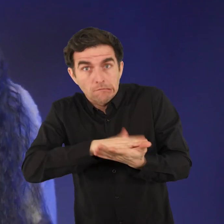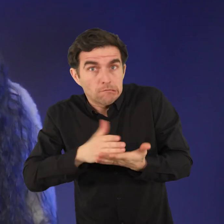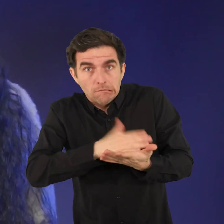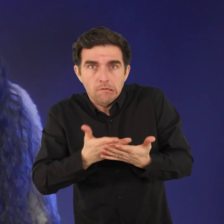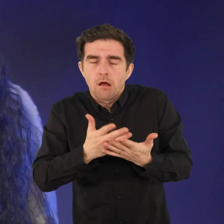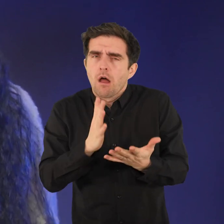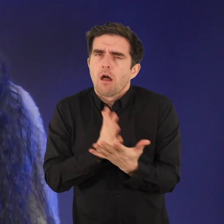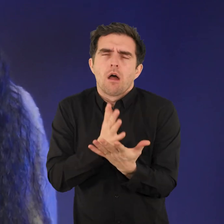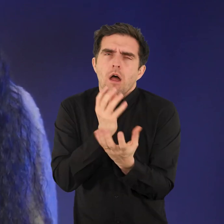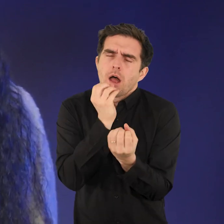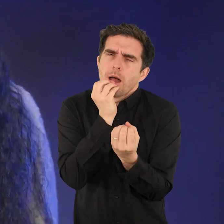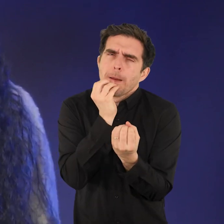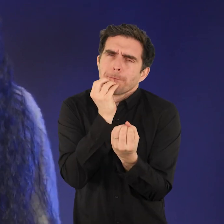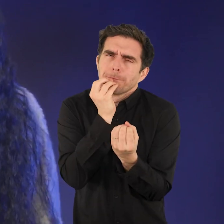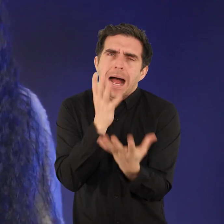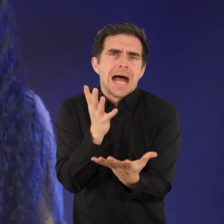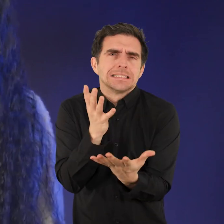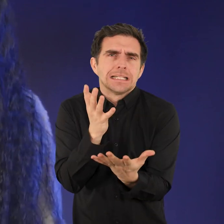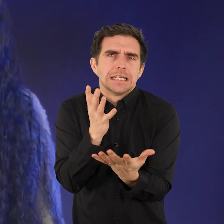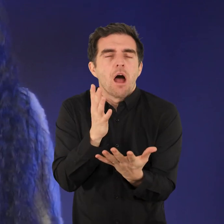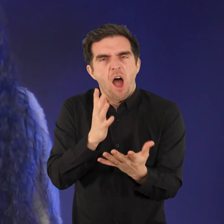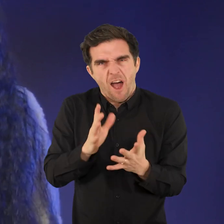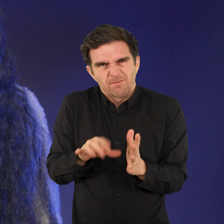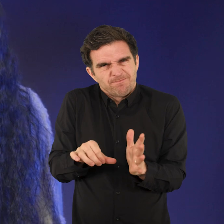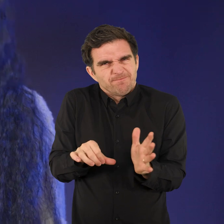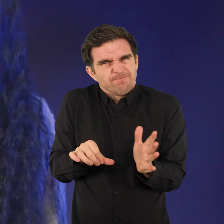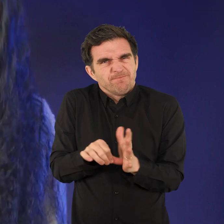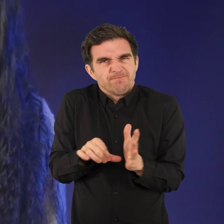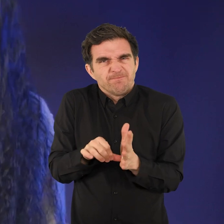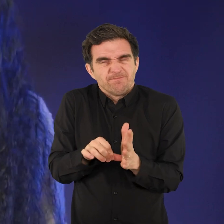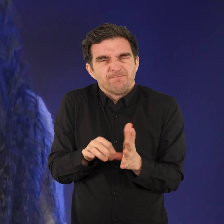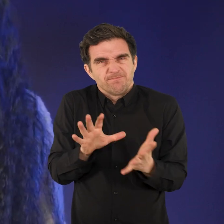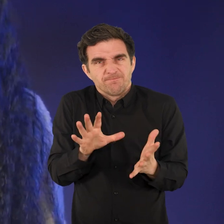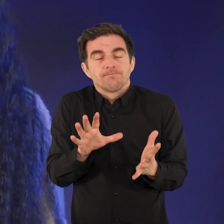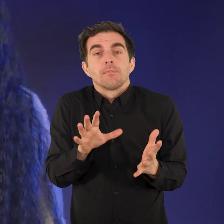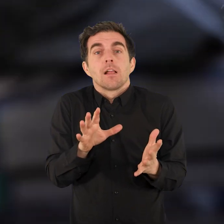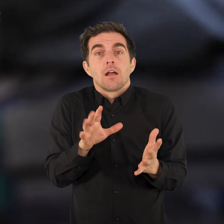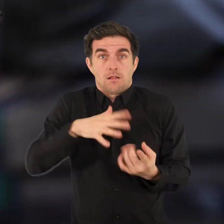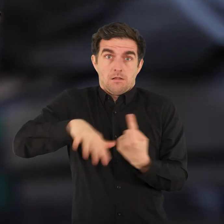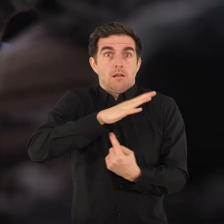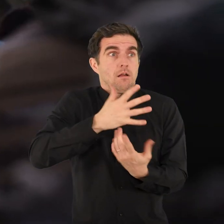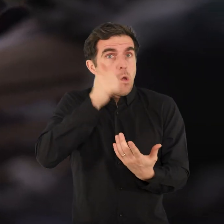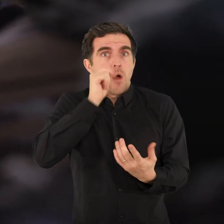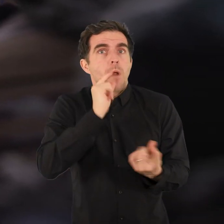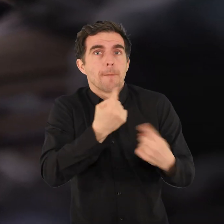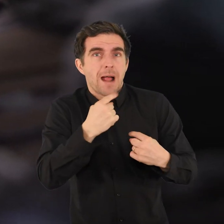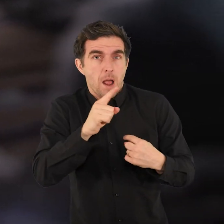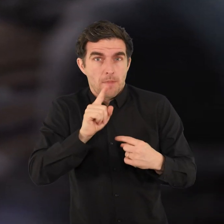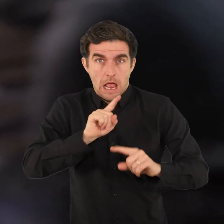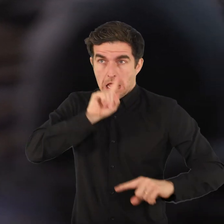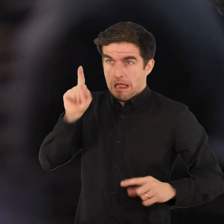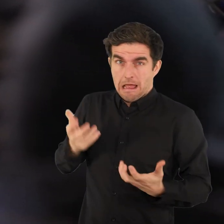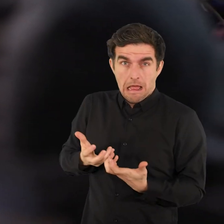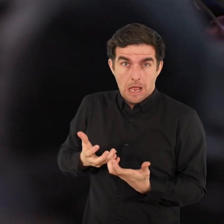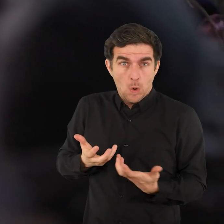was absolutely amazing. The downside of it is I know where they were going back. Yeah, that's pretty